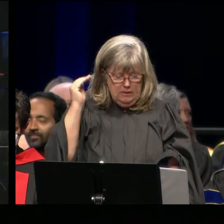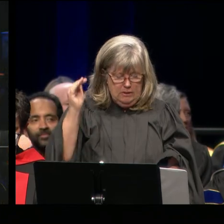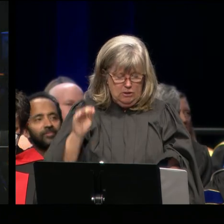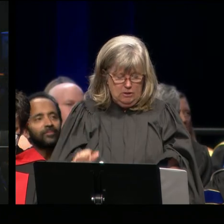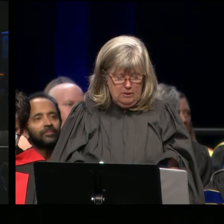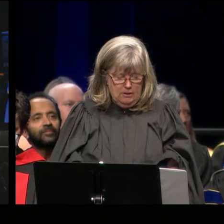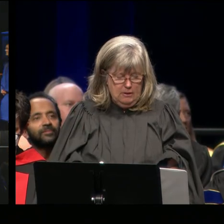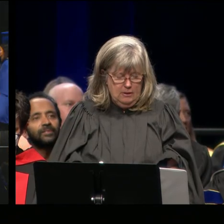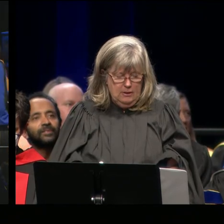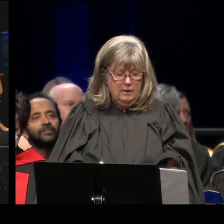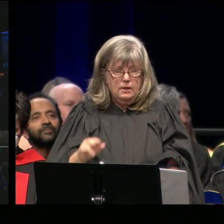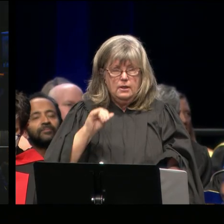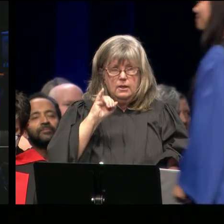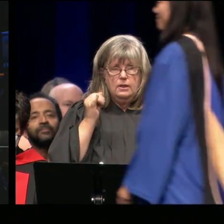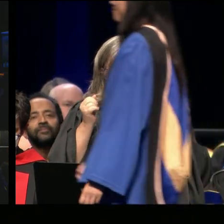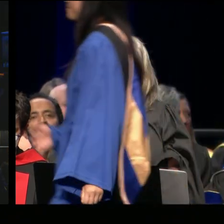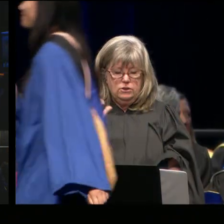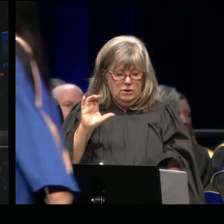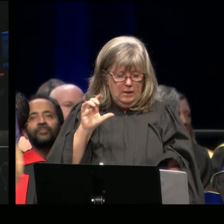Jacqueline Nguyen.